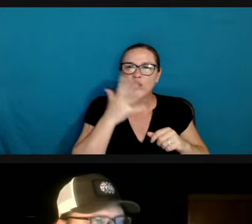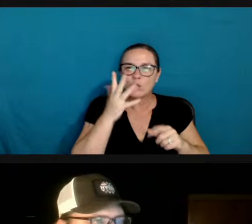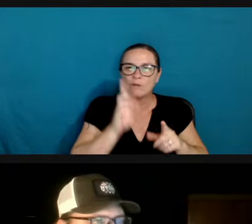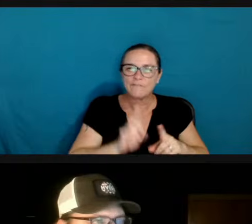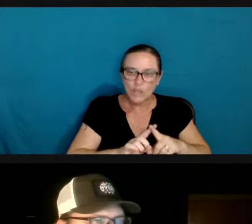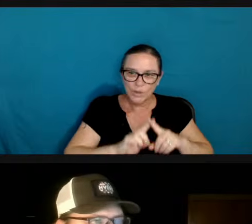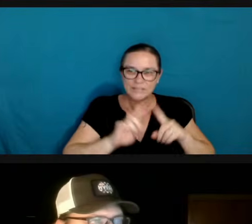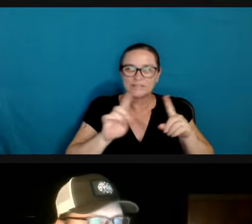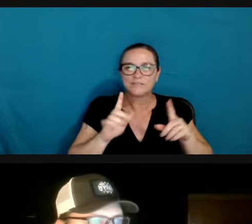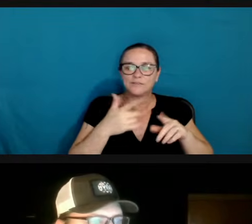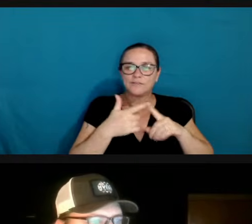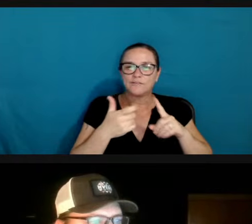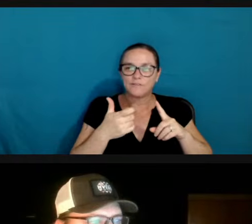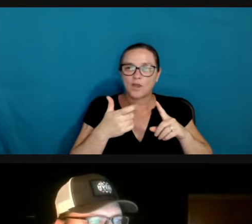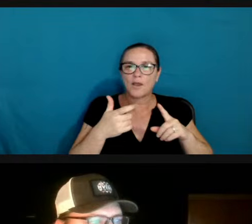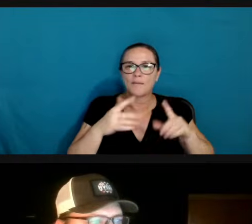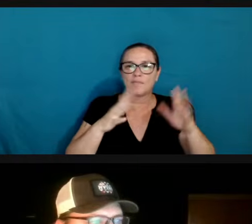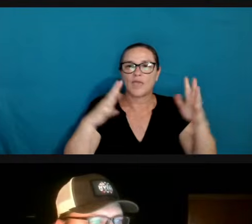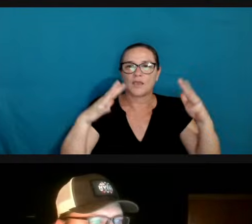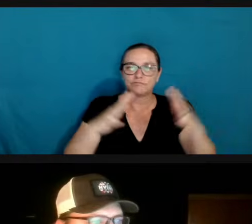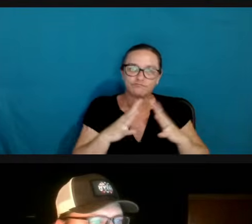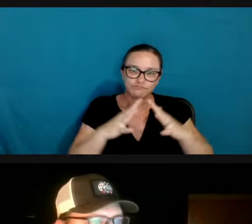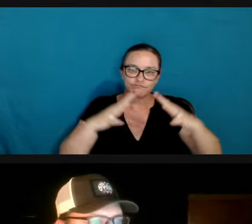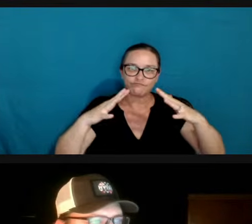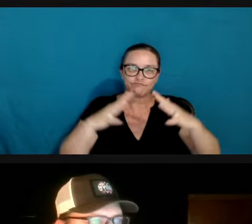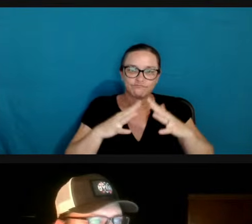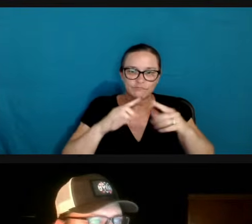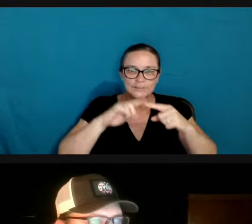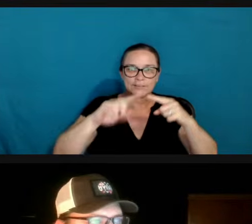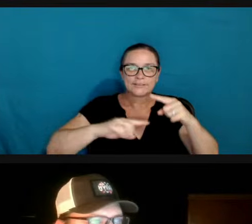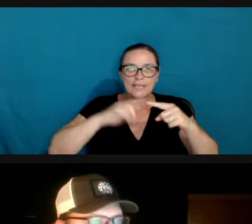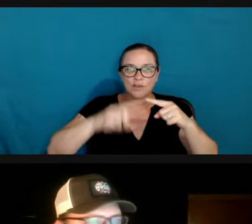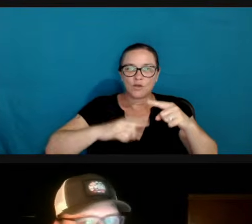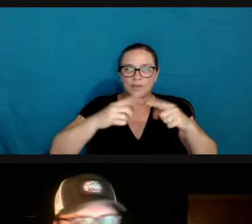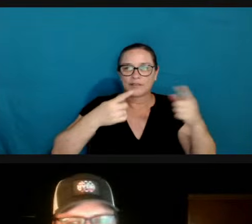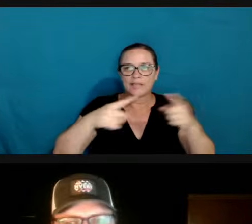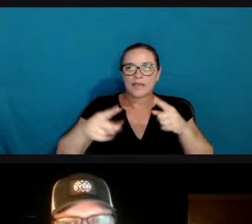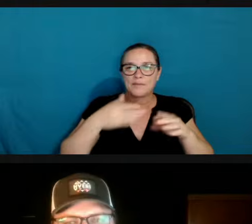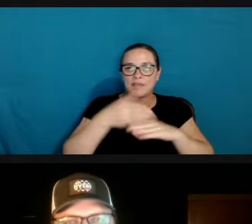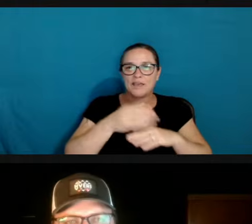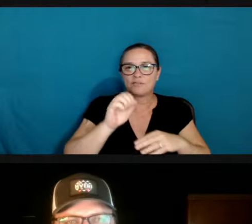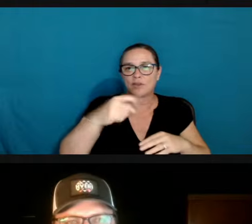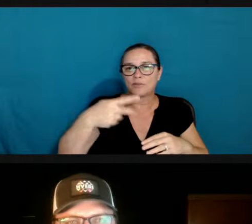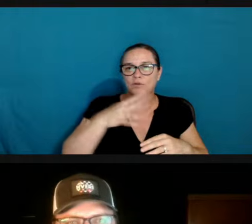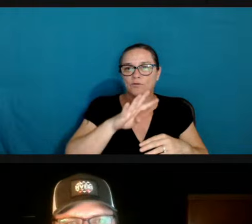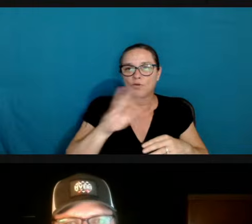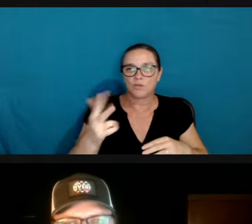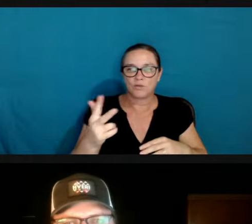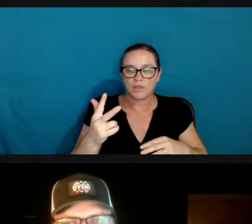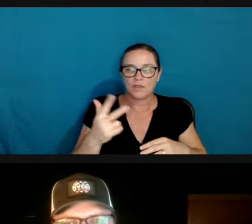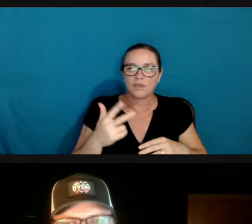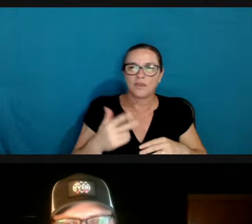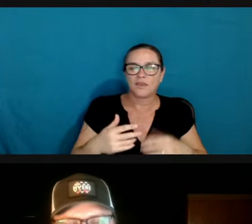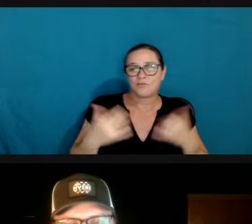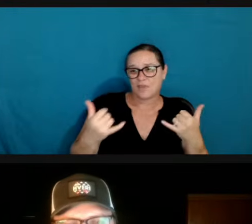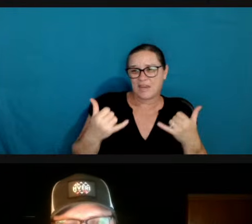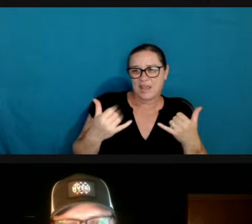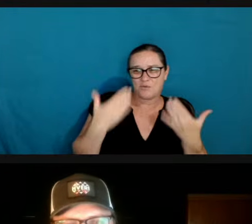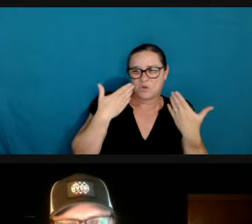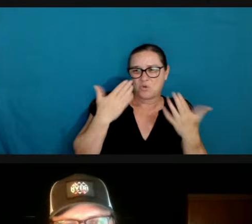and inflation cycles that we had here that followed episode 43. It's hard to tell if anything like that is actually happening over